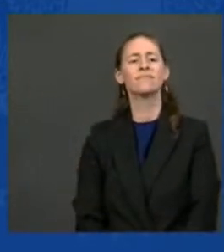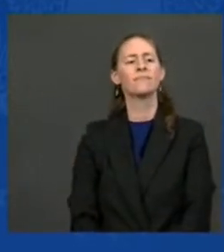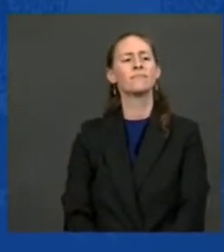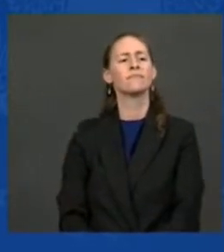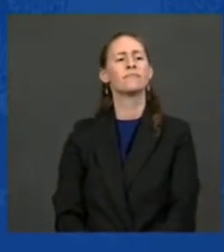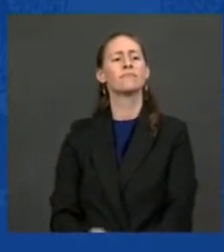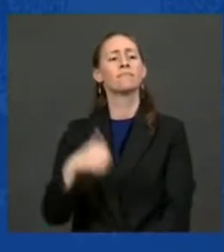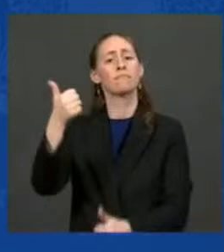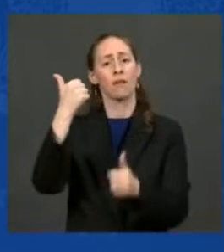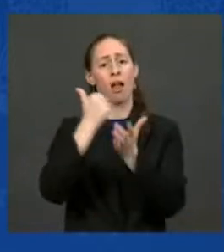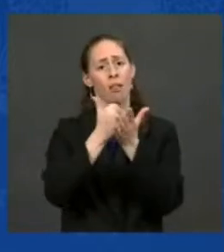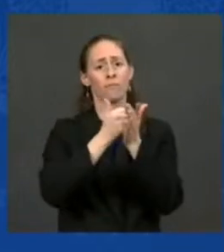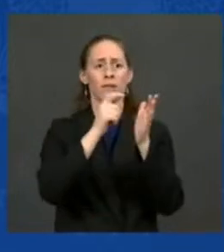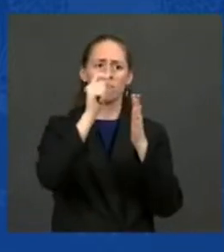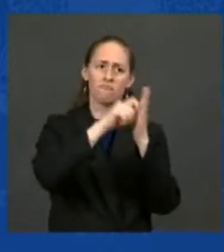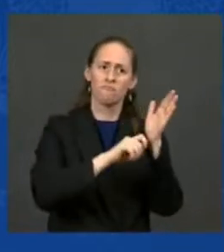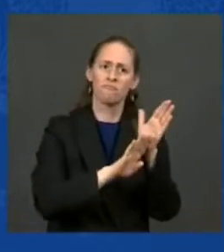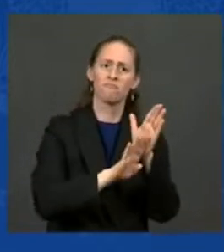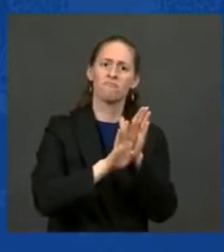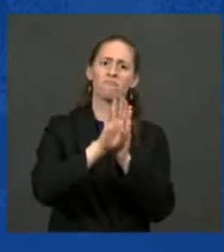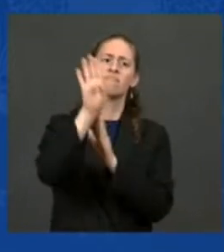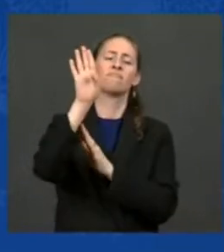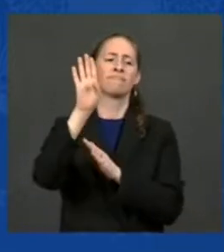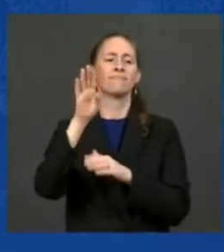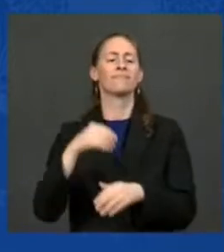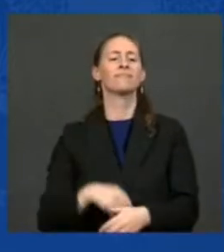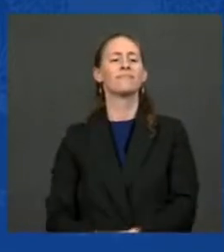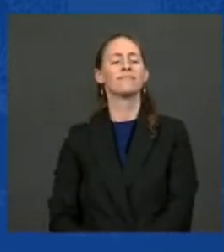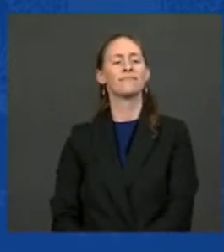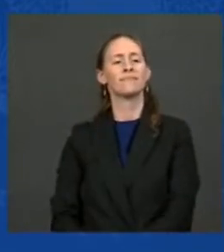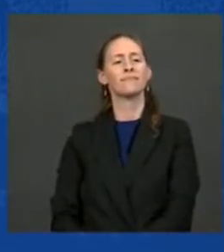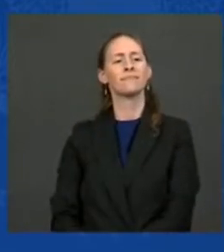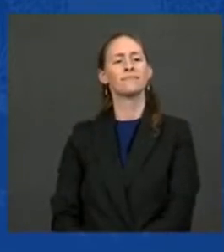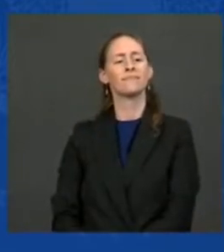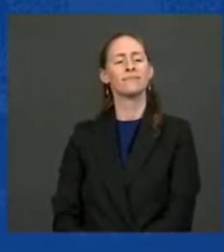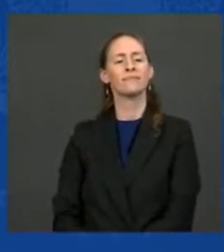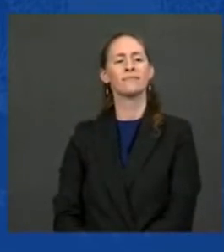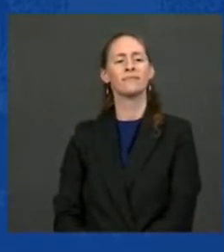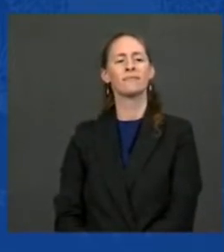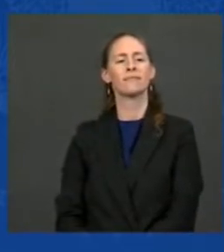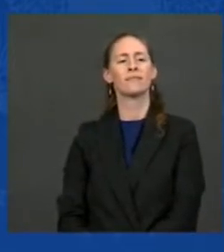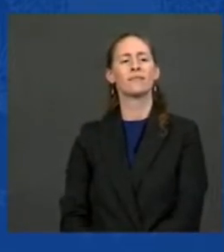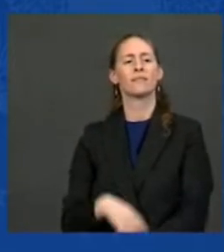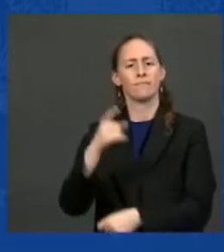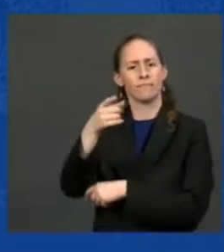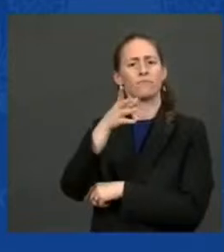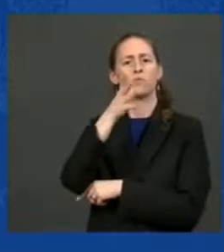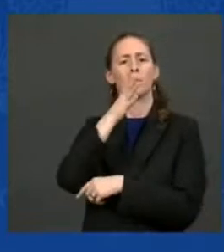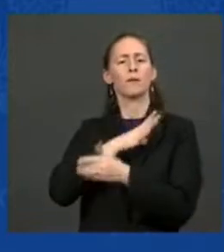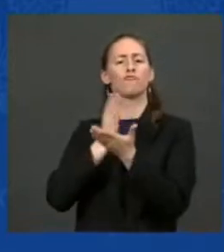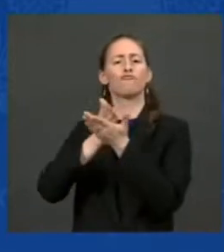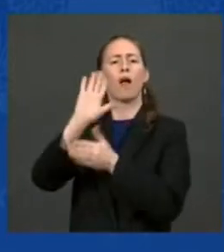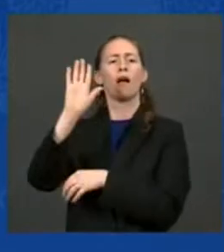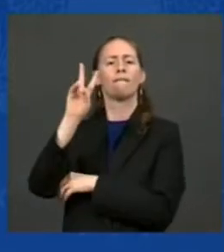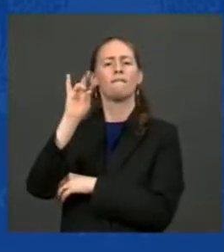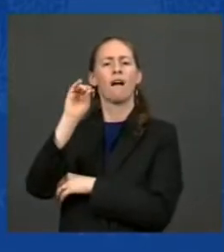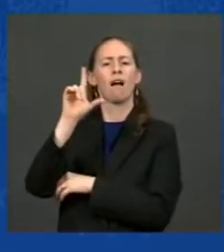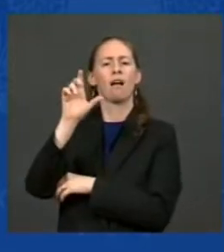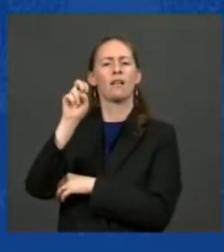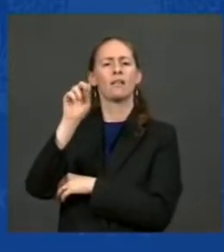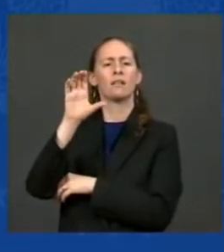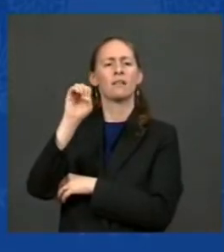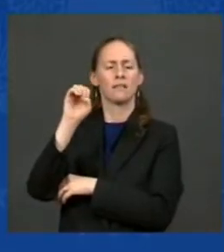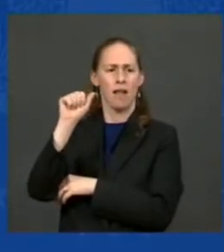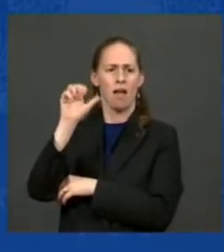was a leading voice against apartheid in South Africa. And his historic confrontation with the Balkans in the